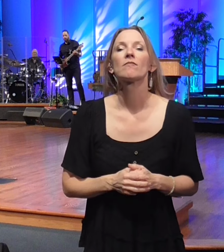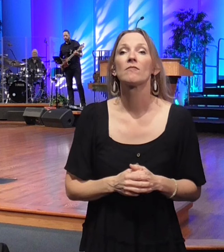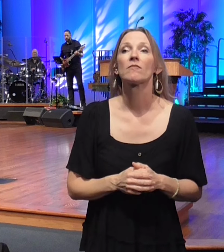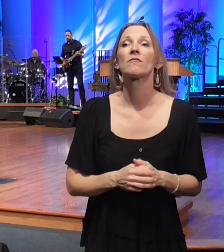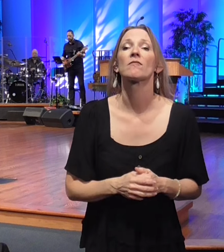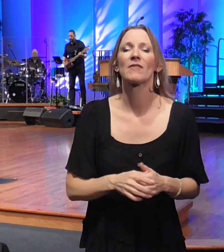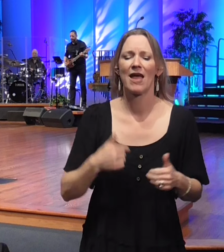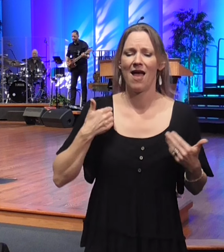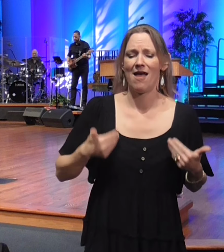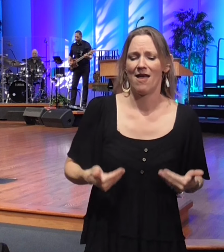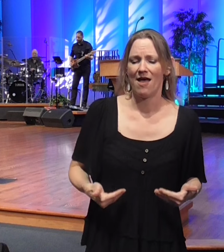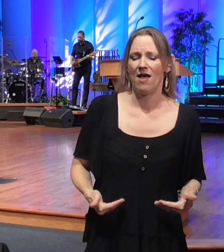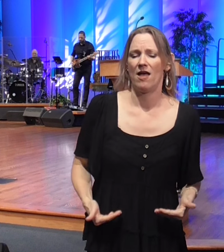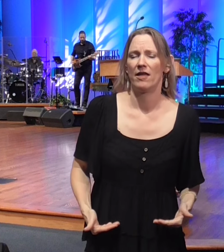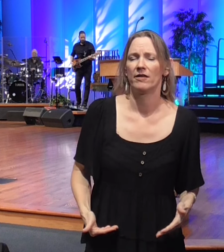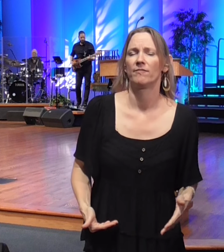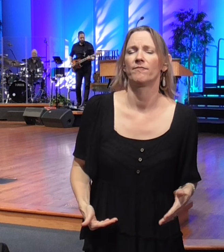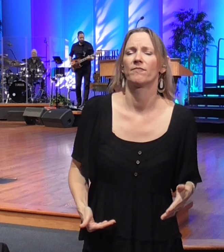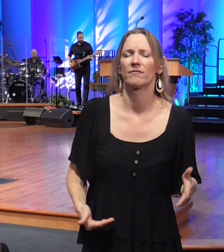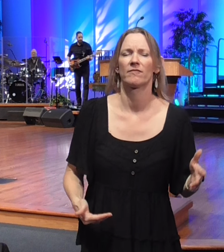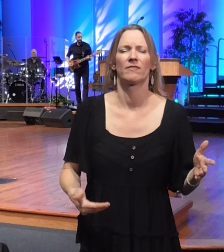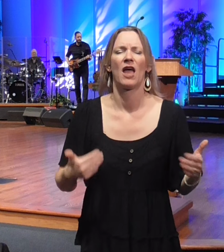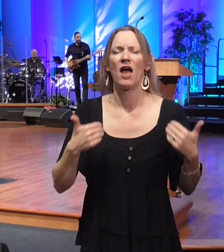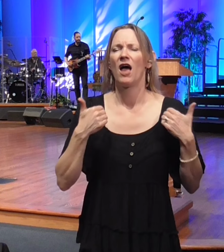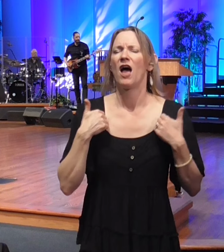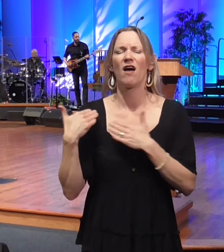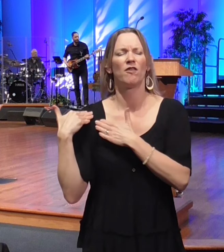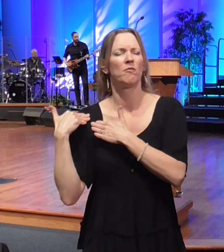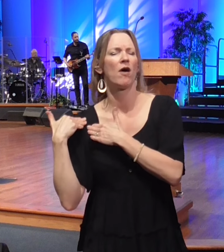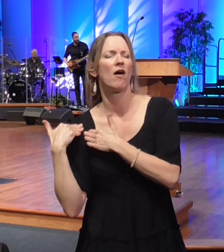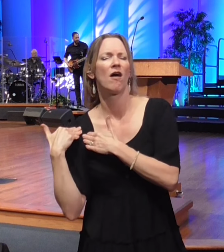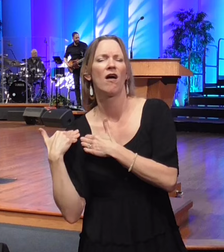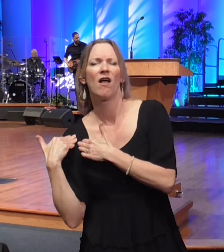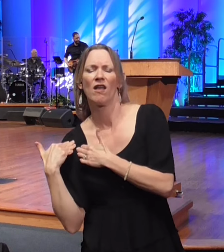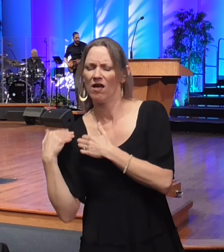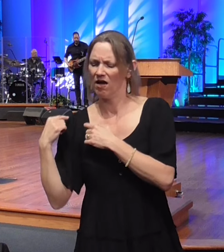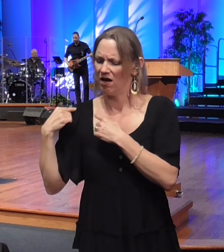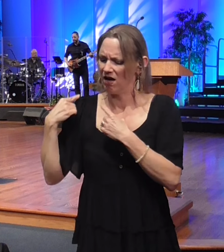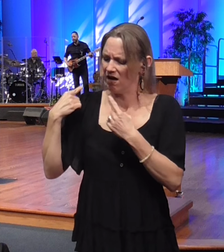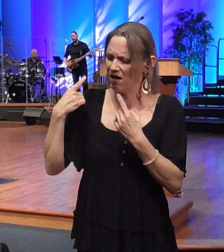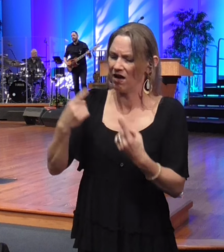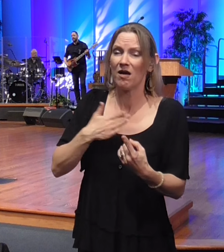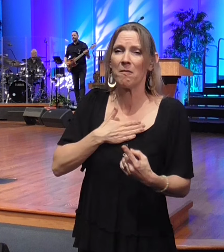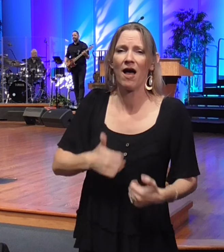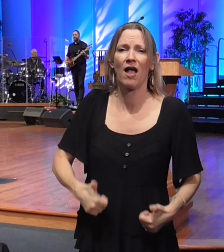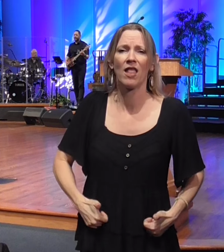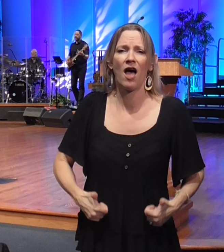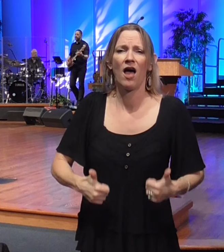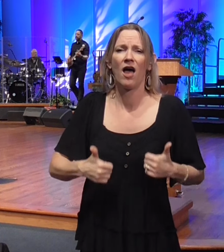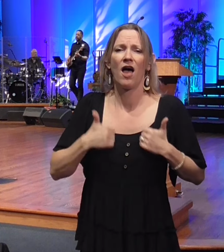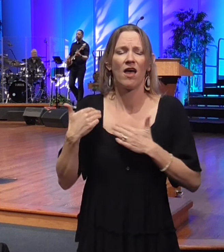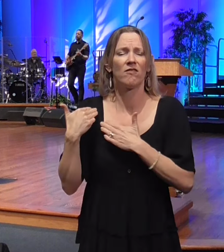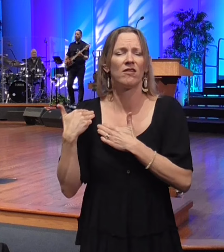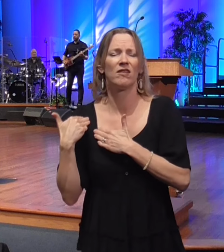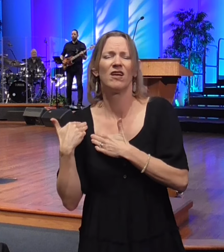And I have burdens on my shoulders all my life.